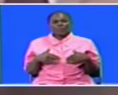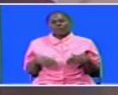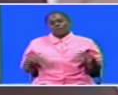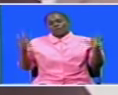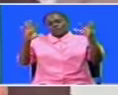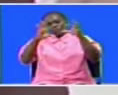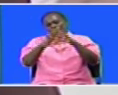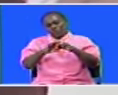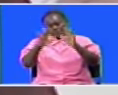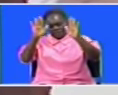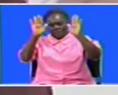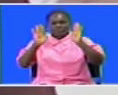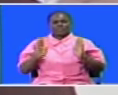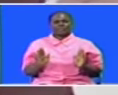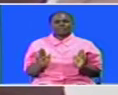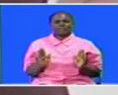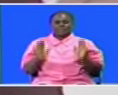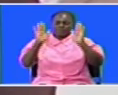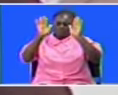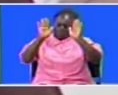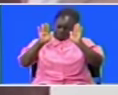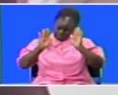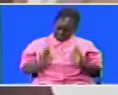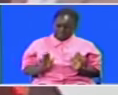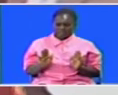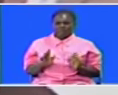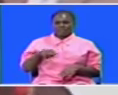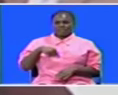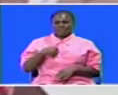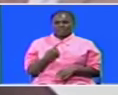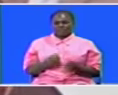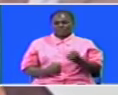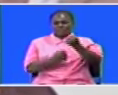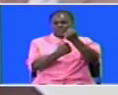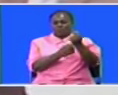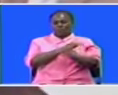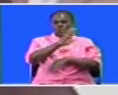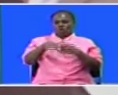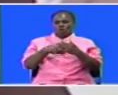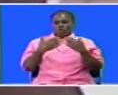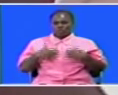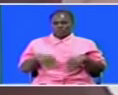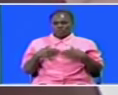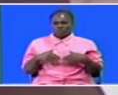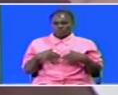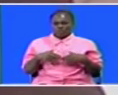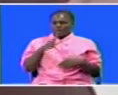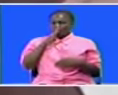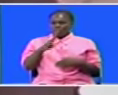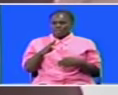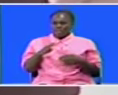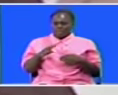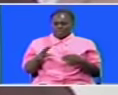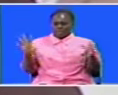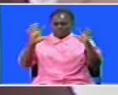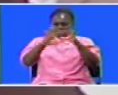Umoja ni kitu muhimu, muhimu sana. Na mimi naungana na wale wote ambao wanasema tuwe na umoja ya